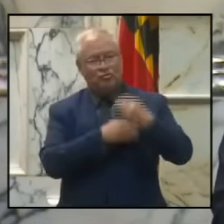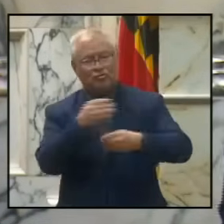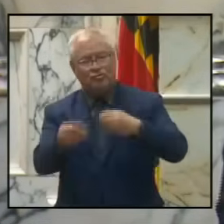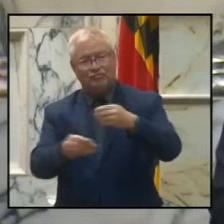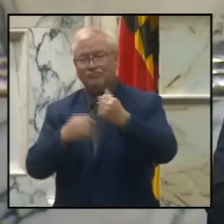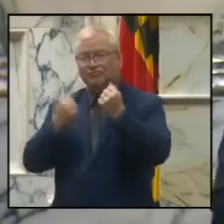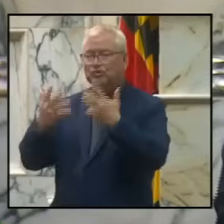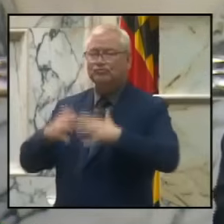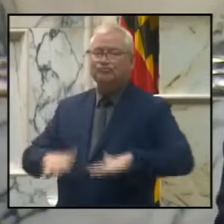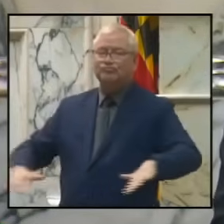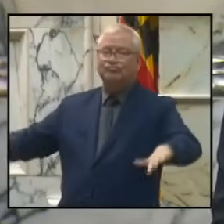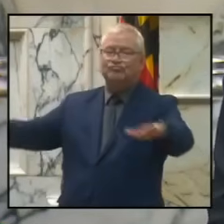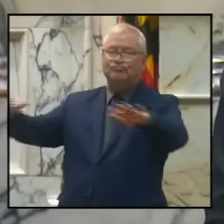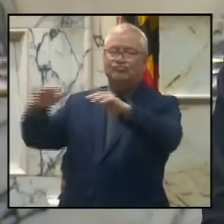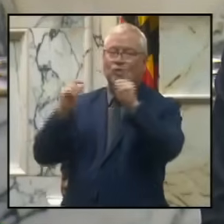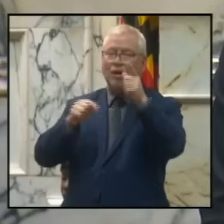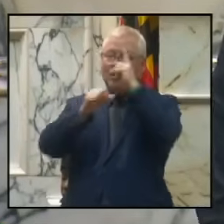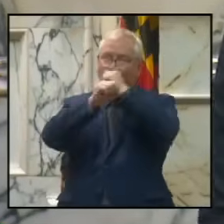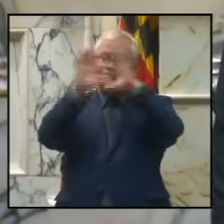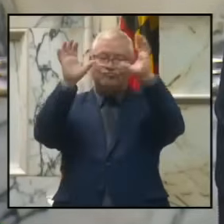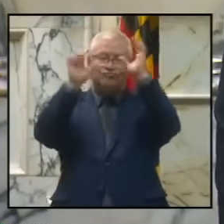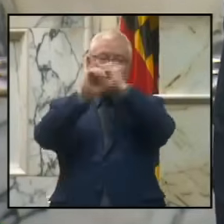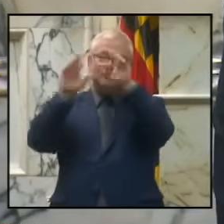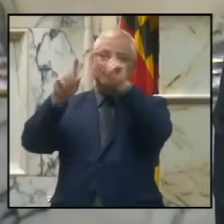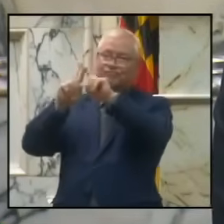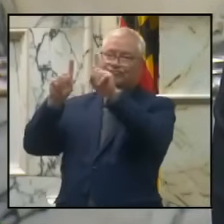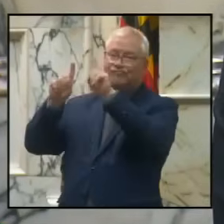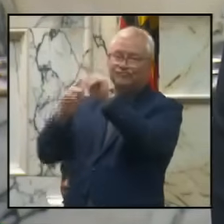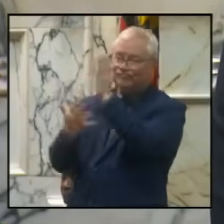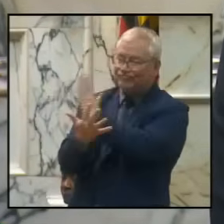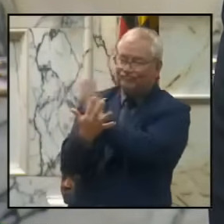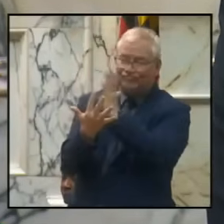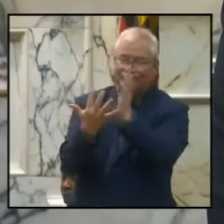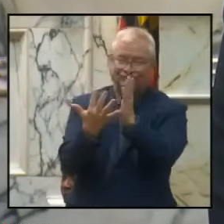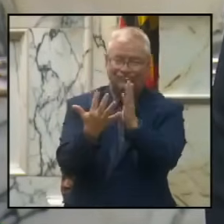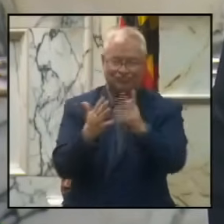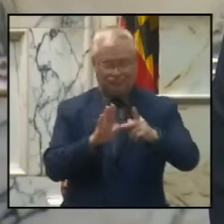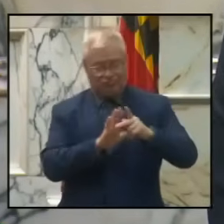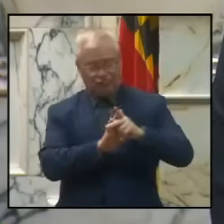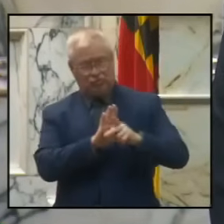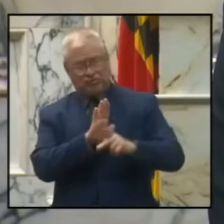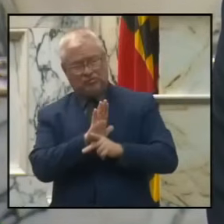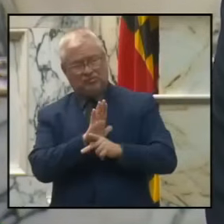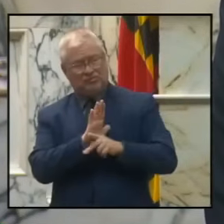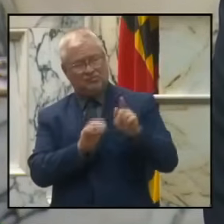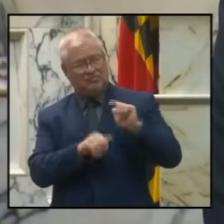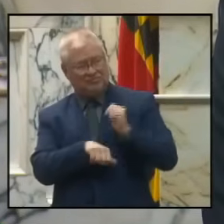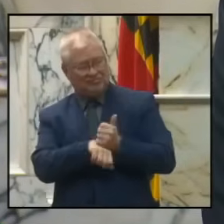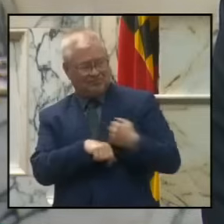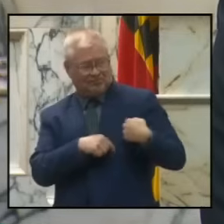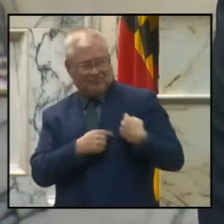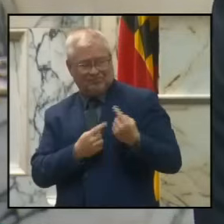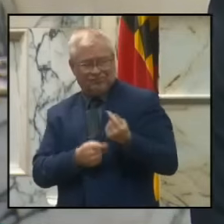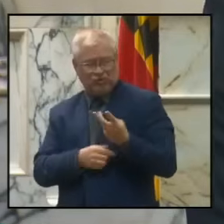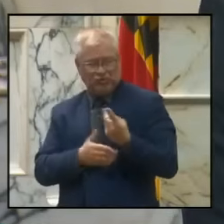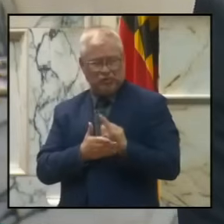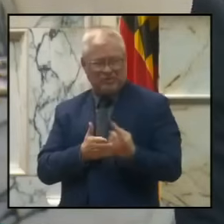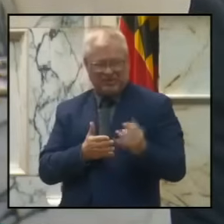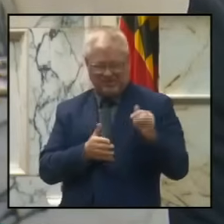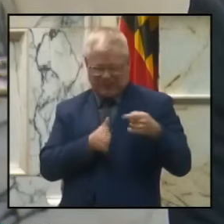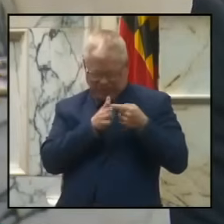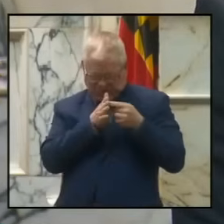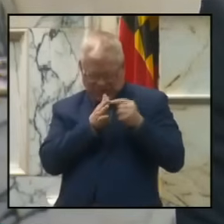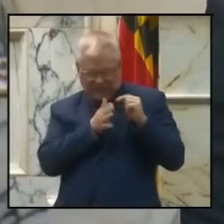But if the policy decisions of these past few weeks are any preview, I fear that our